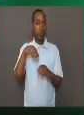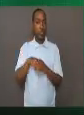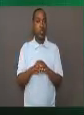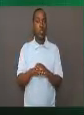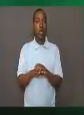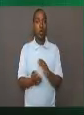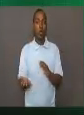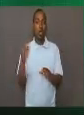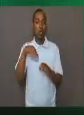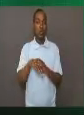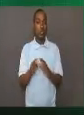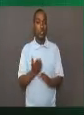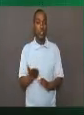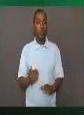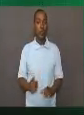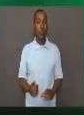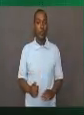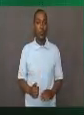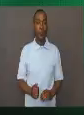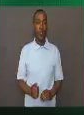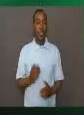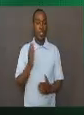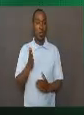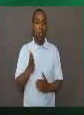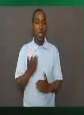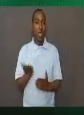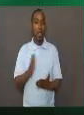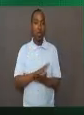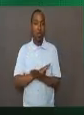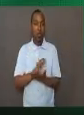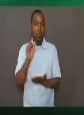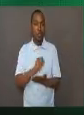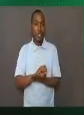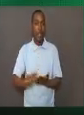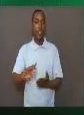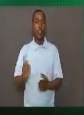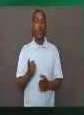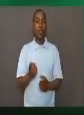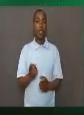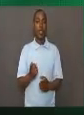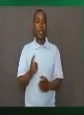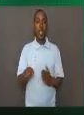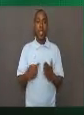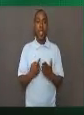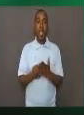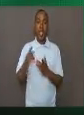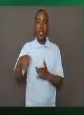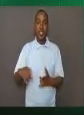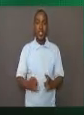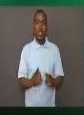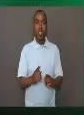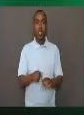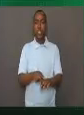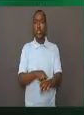the object is eventually sterilized. This technique takes a